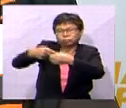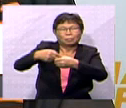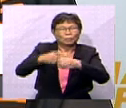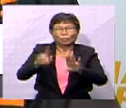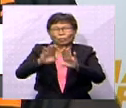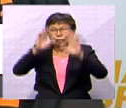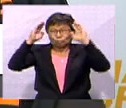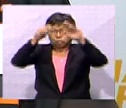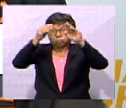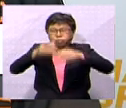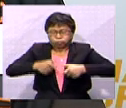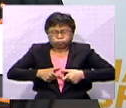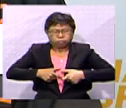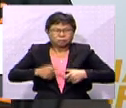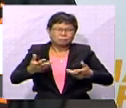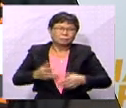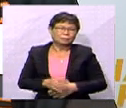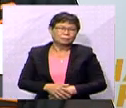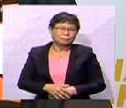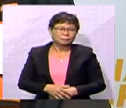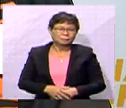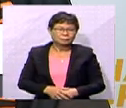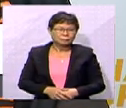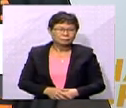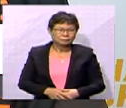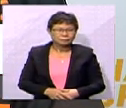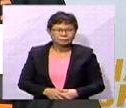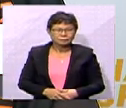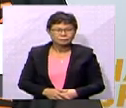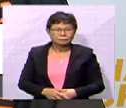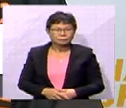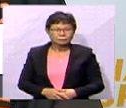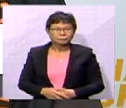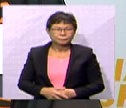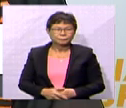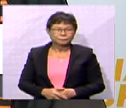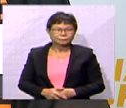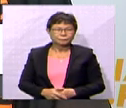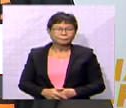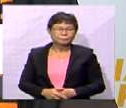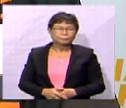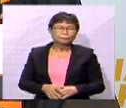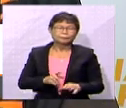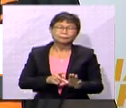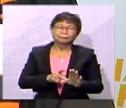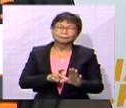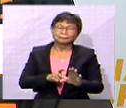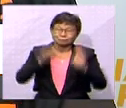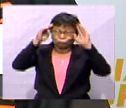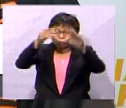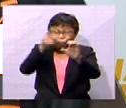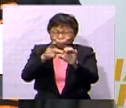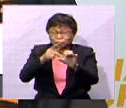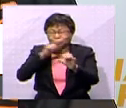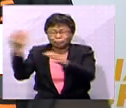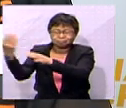with the psychologist and with myself as well to try and establish some sort of tools that the divers can focus on in the competition so they're not getting